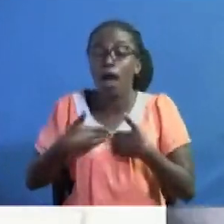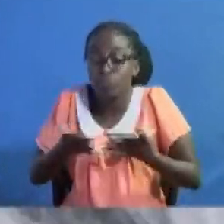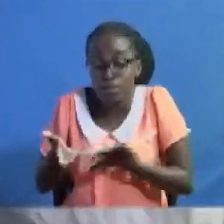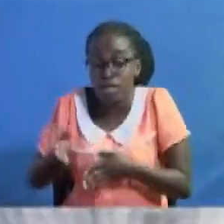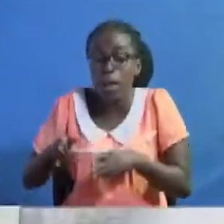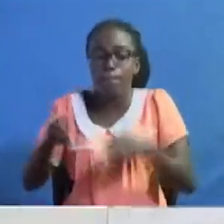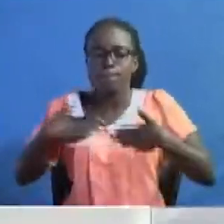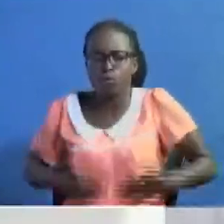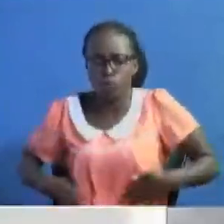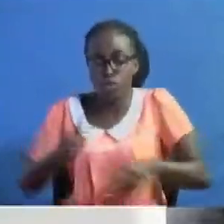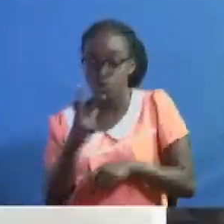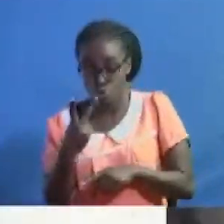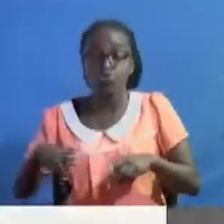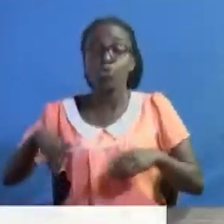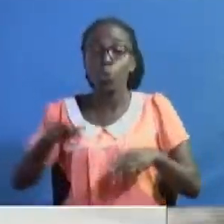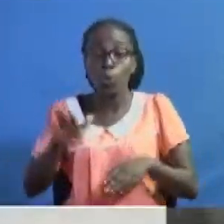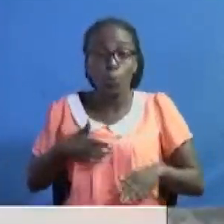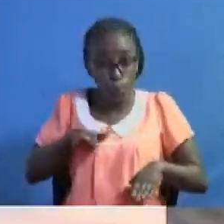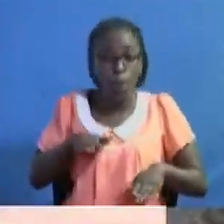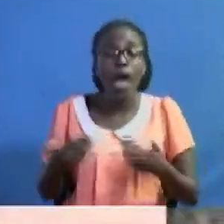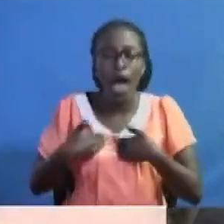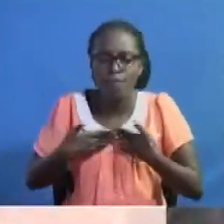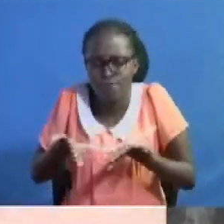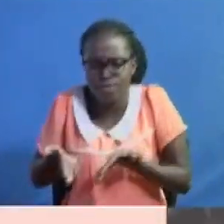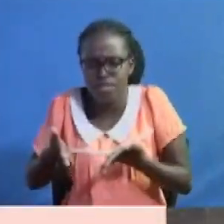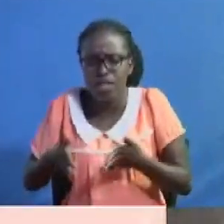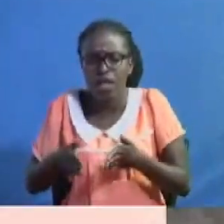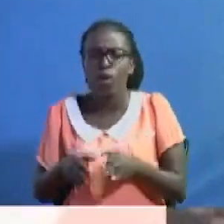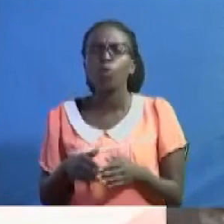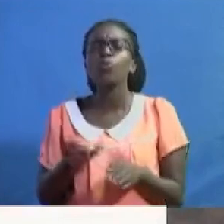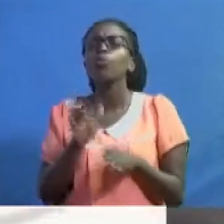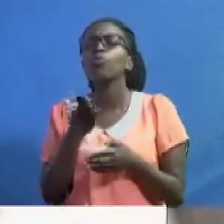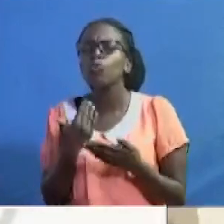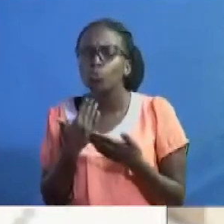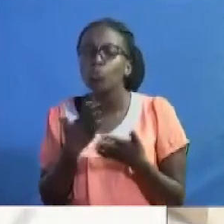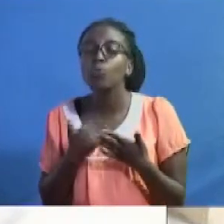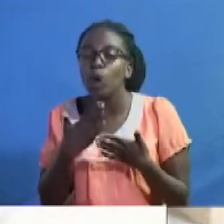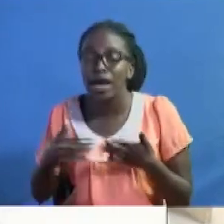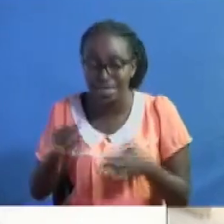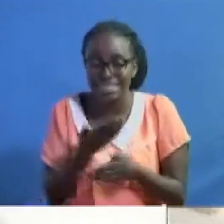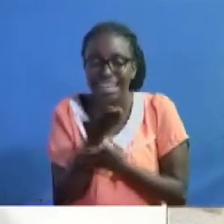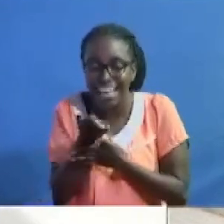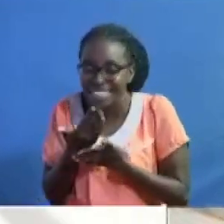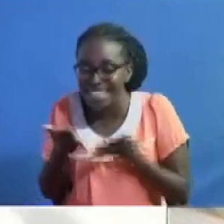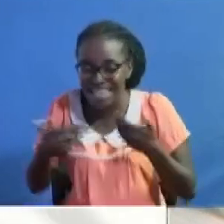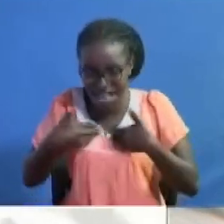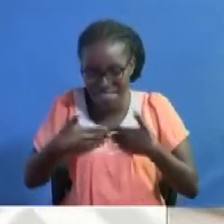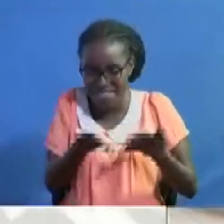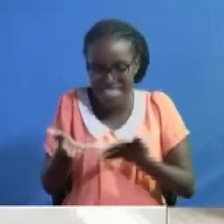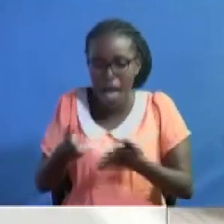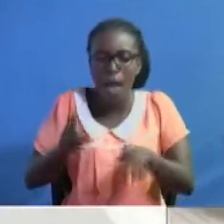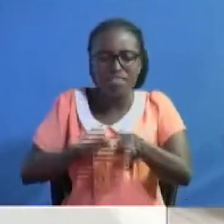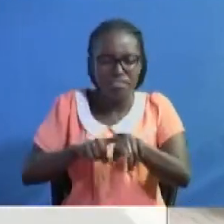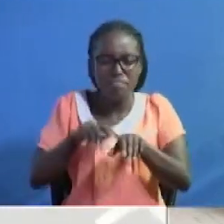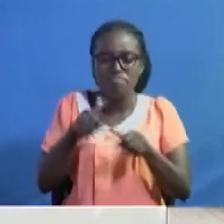on Saturday caused many Kenyans and activist groups to demand for answers. Following these horrifying incidences, Acting